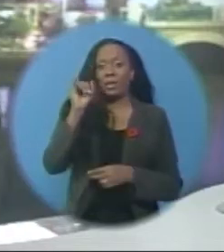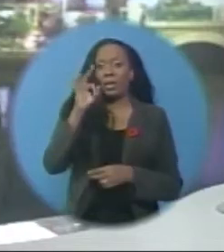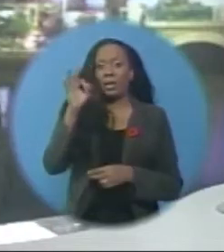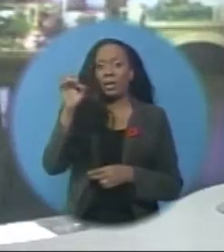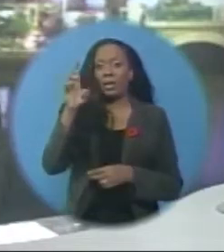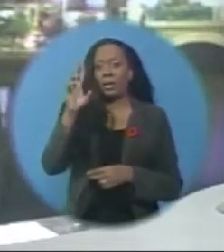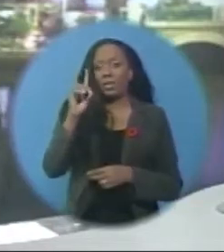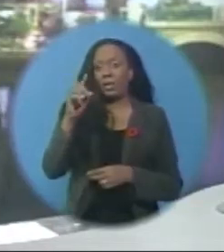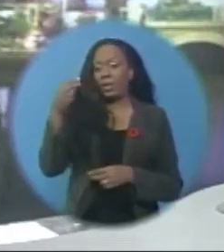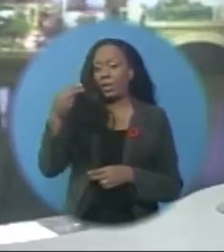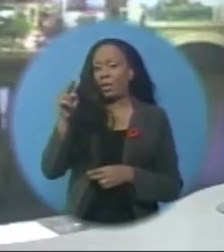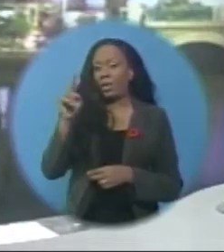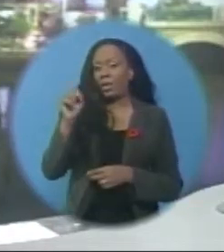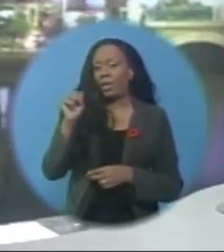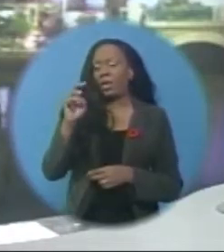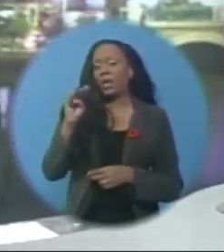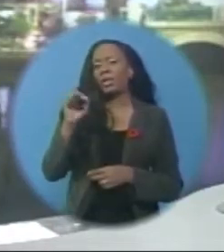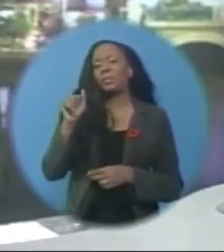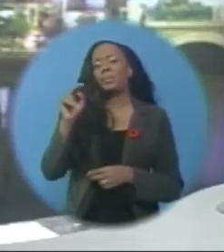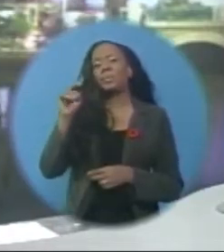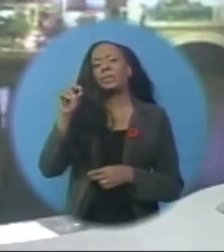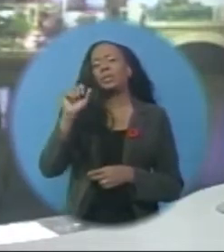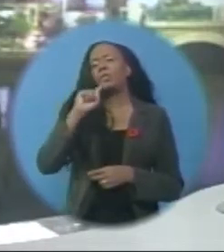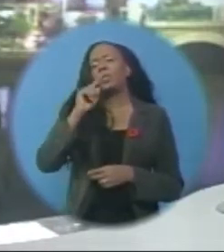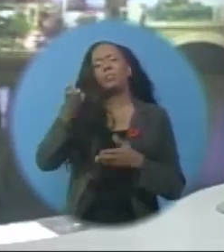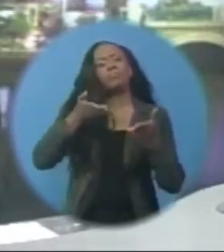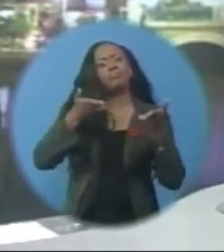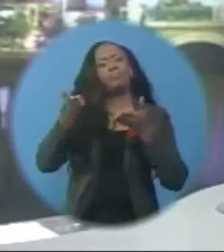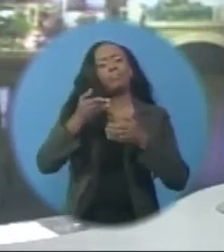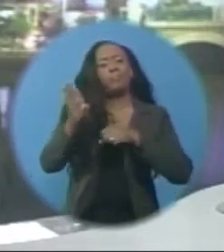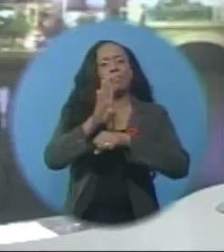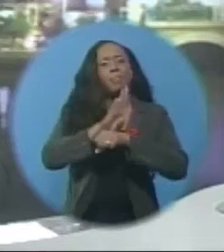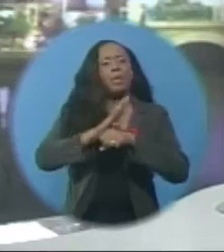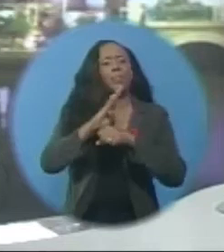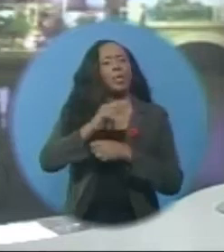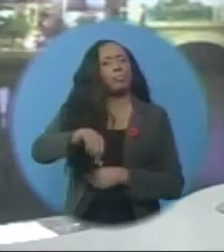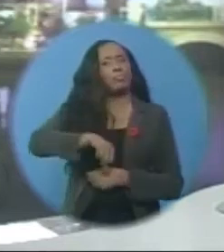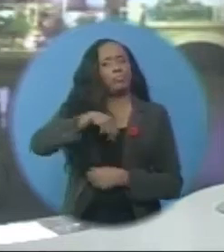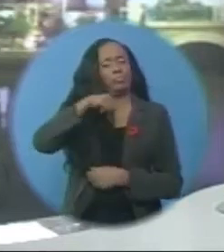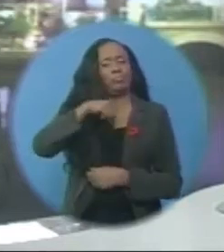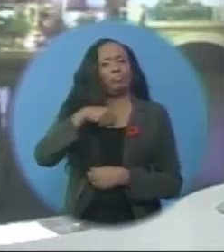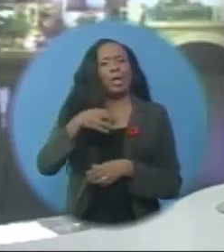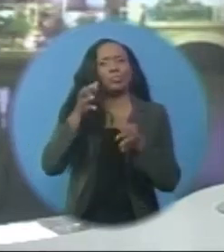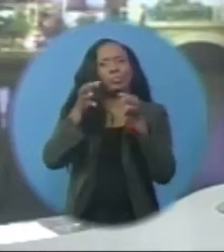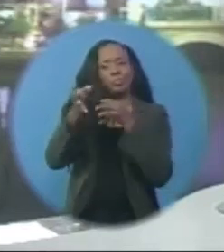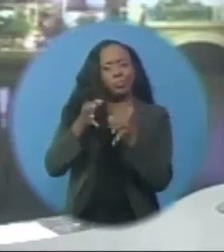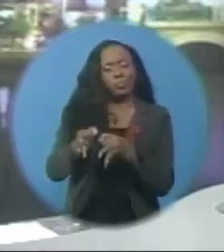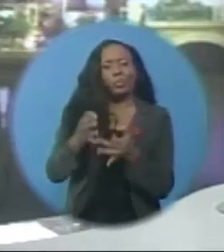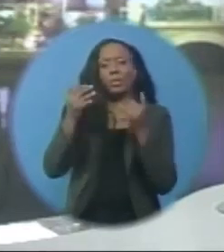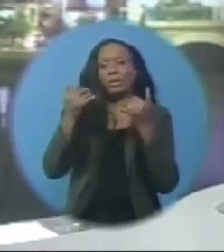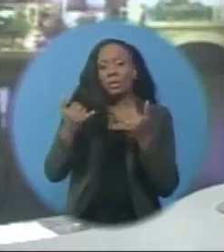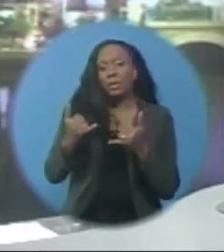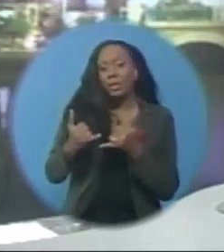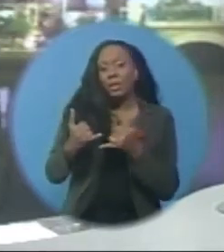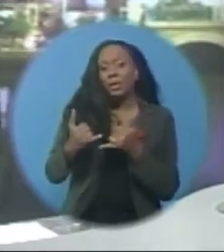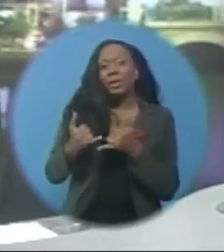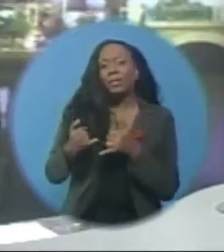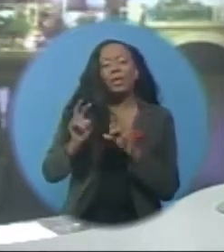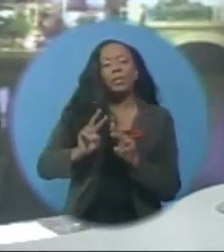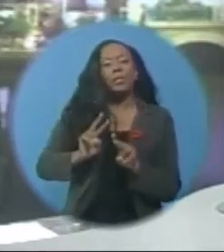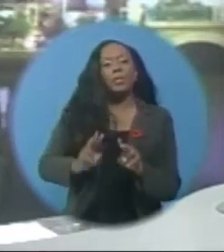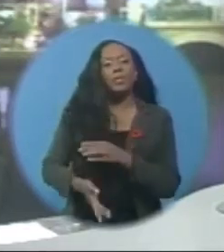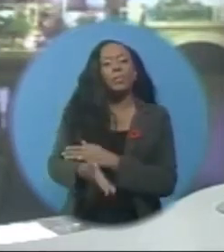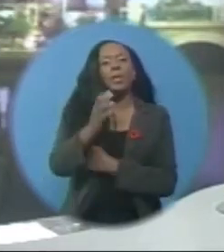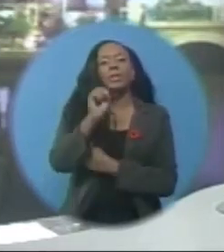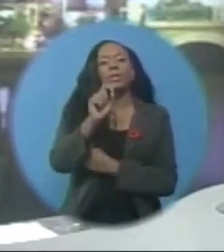as a man who served his country with distinction. This is how he was characterized during his state funeral this morning at the